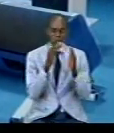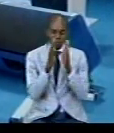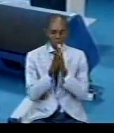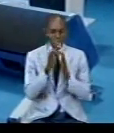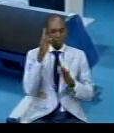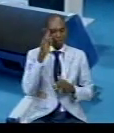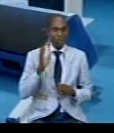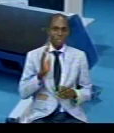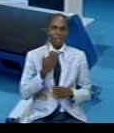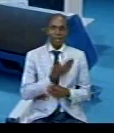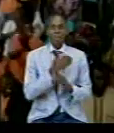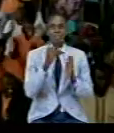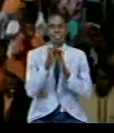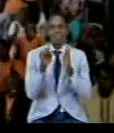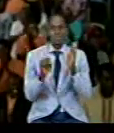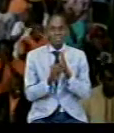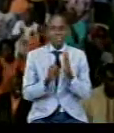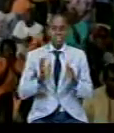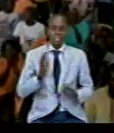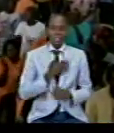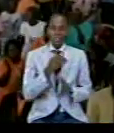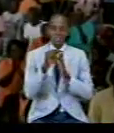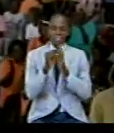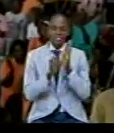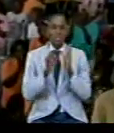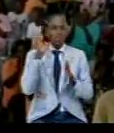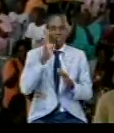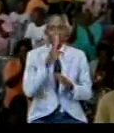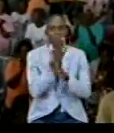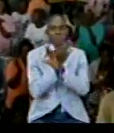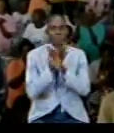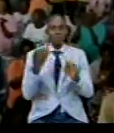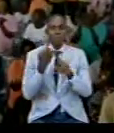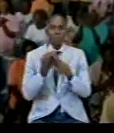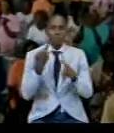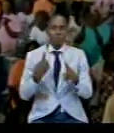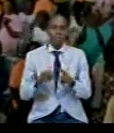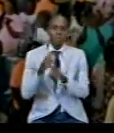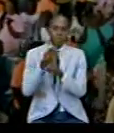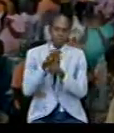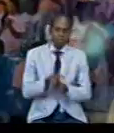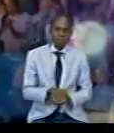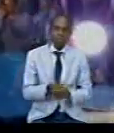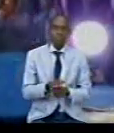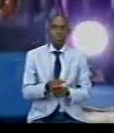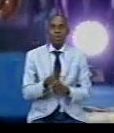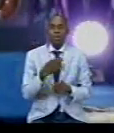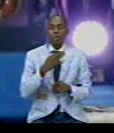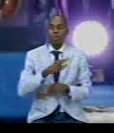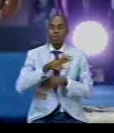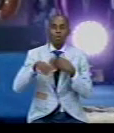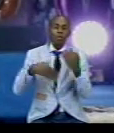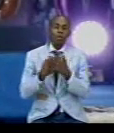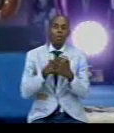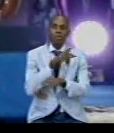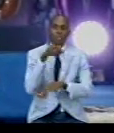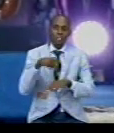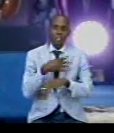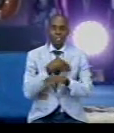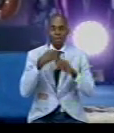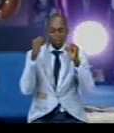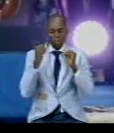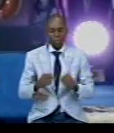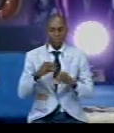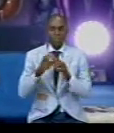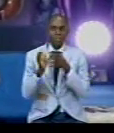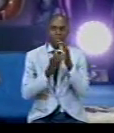state. Our state will be free from the oppression of principalities and powers in Jesus' name.